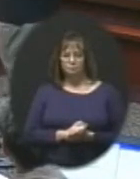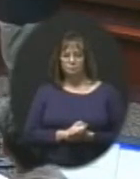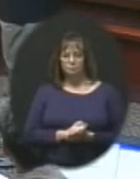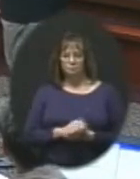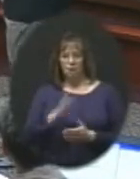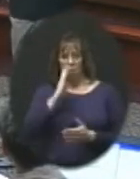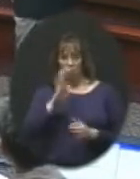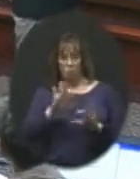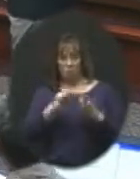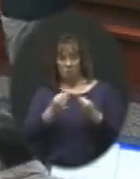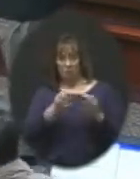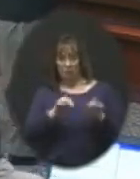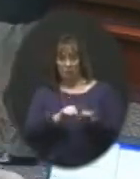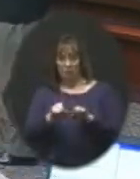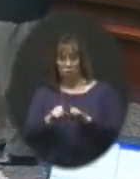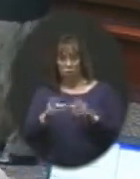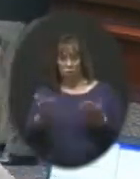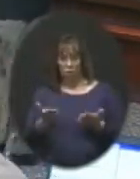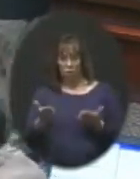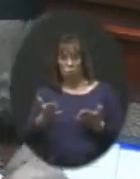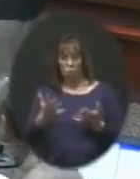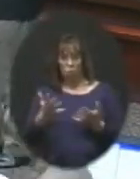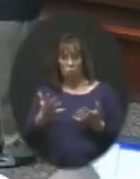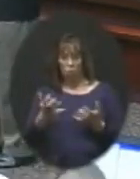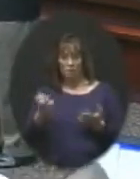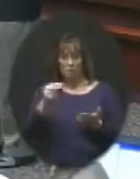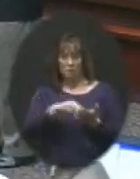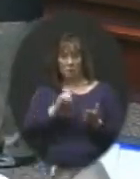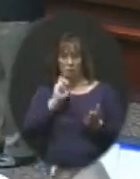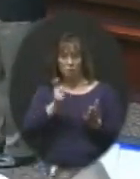And I know your family is here as well. We'd love for them to stand and be recognized.